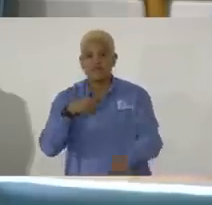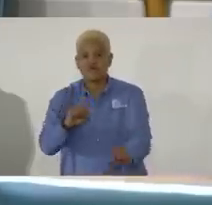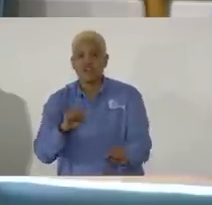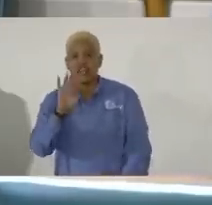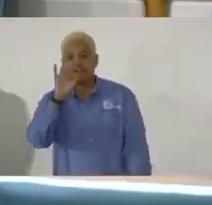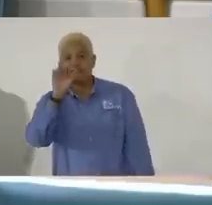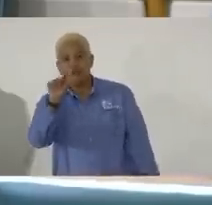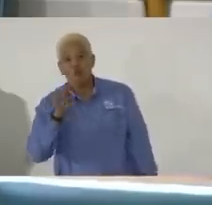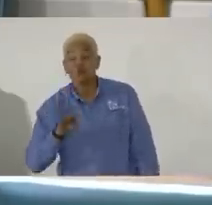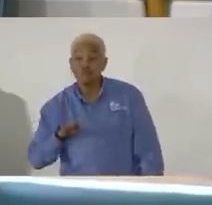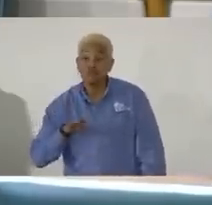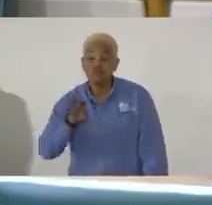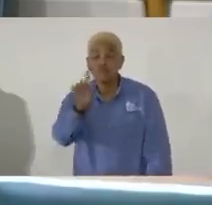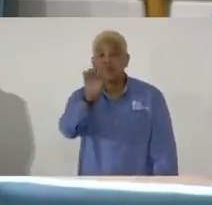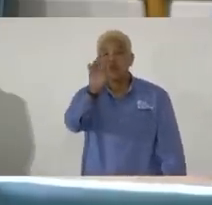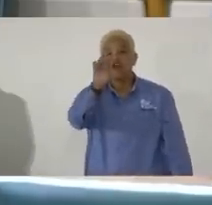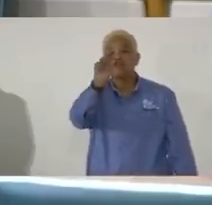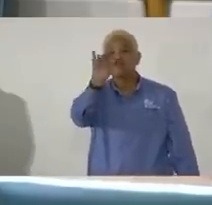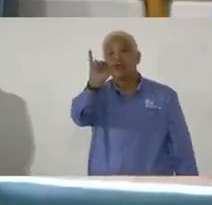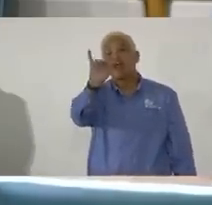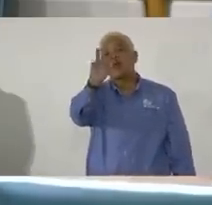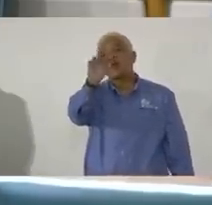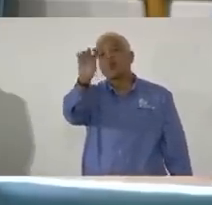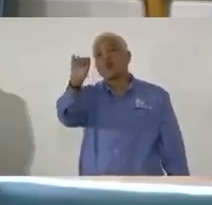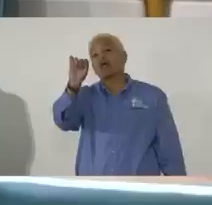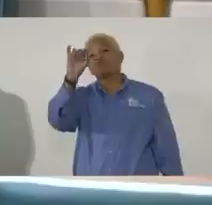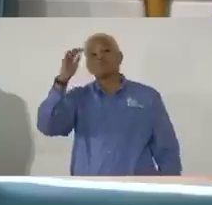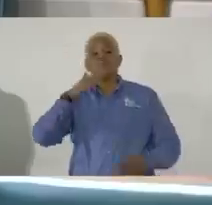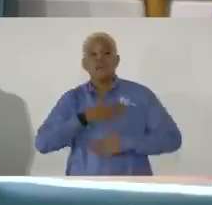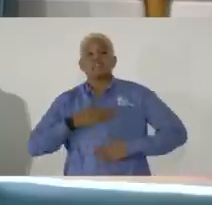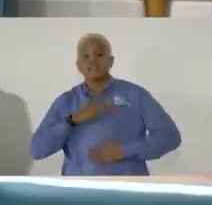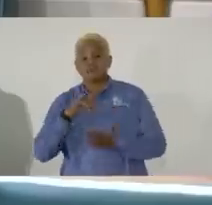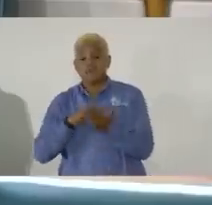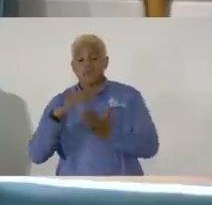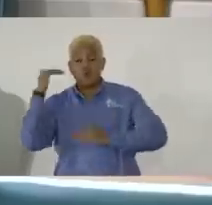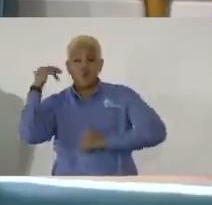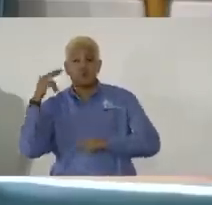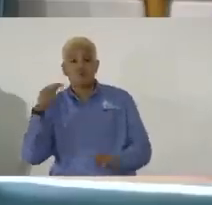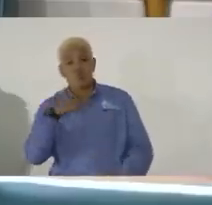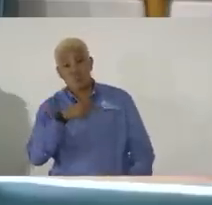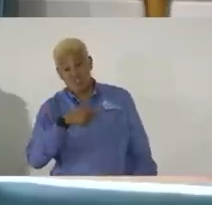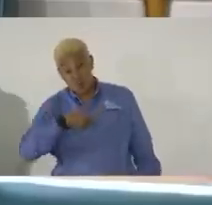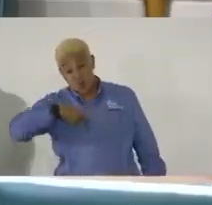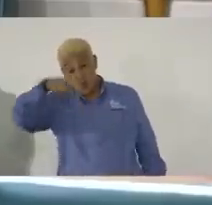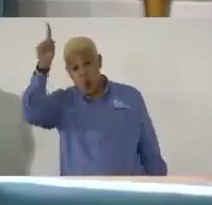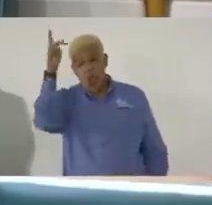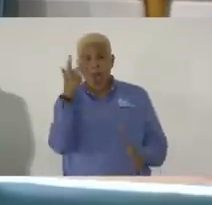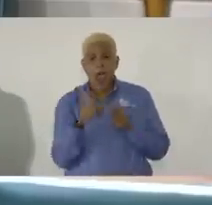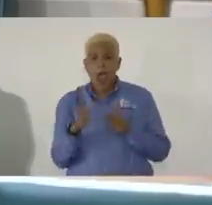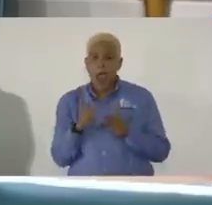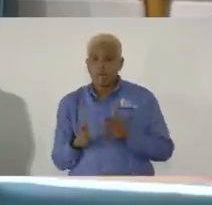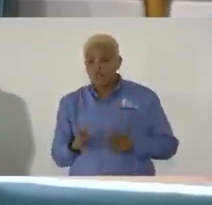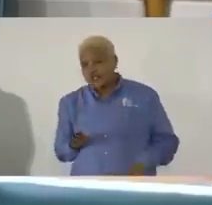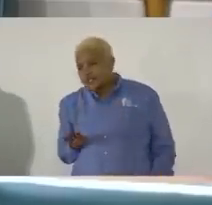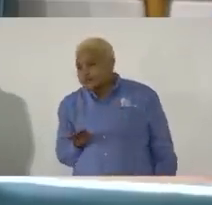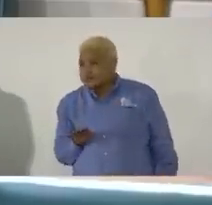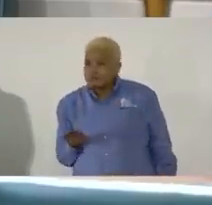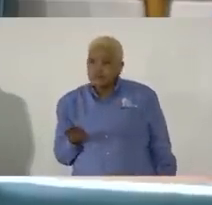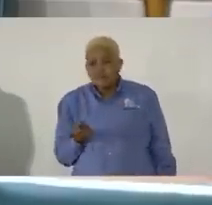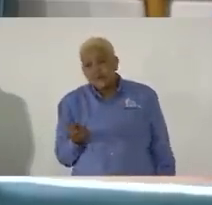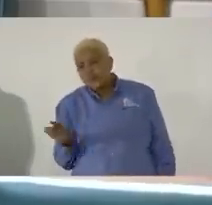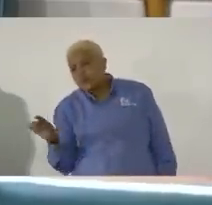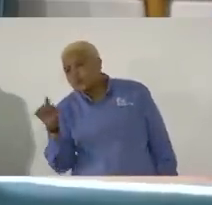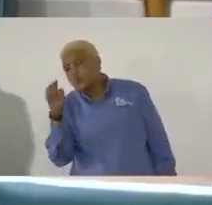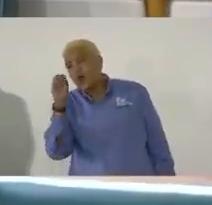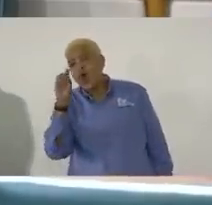will start at the Randy Williams Entertainment Center on Hope Road, goes to Halfway Tree, then to Oxford